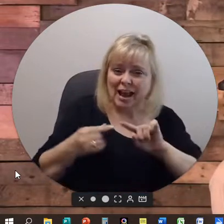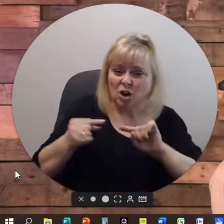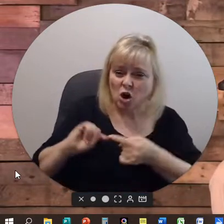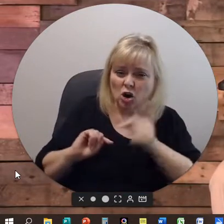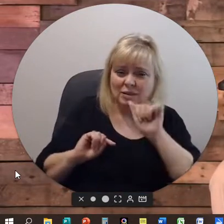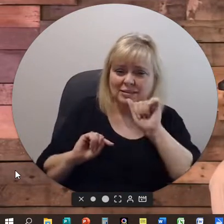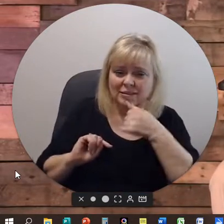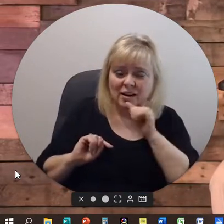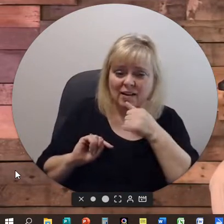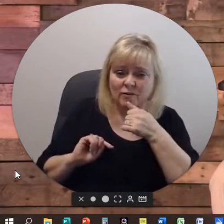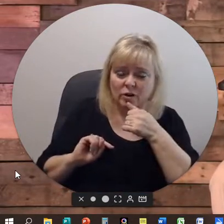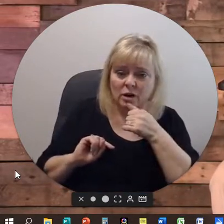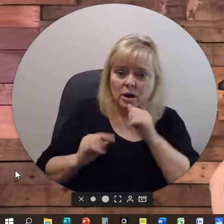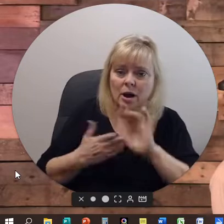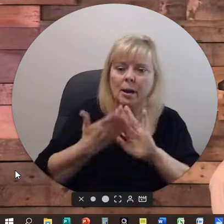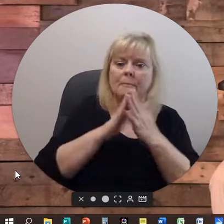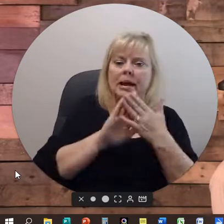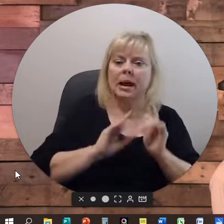the community.